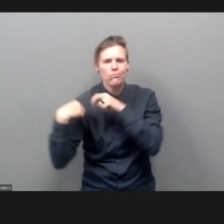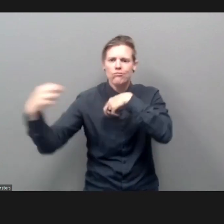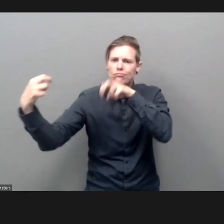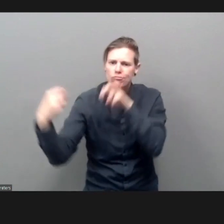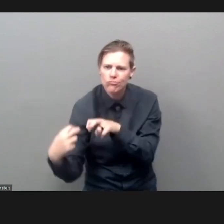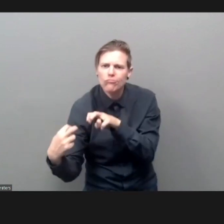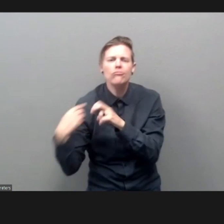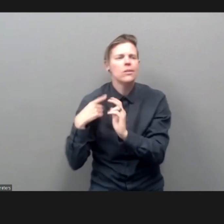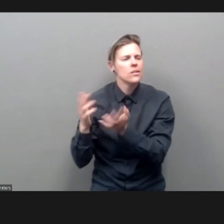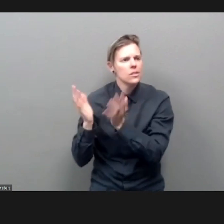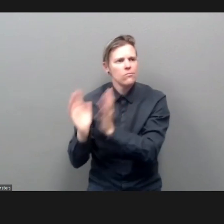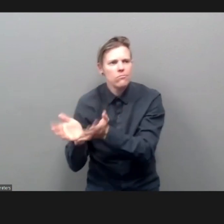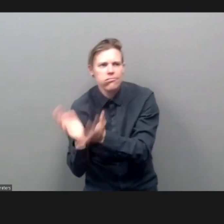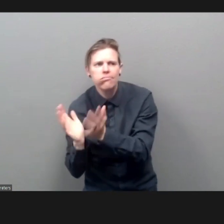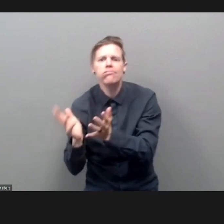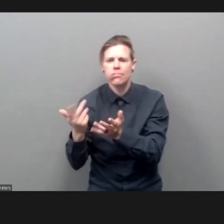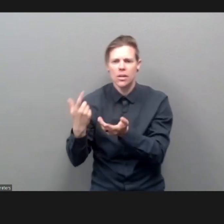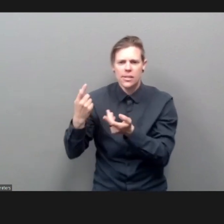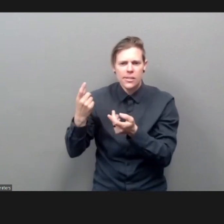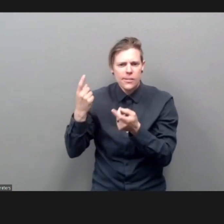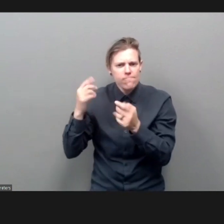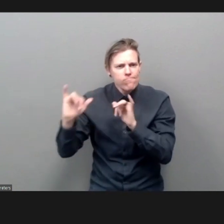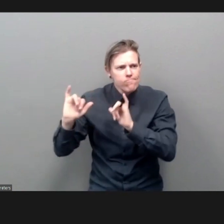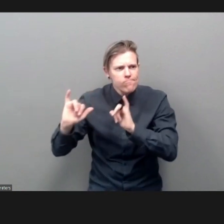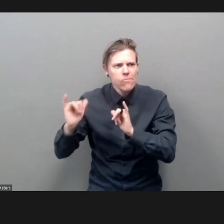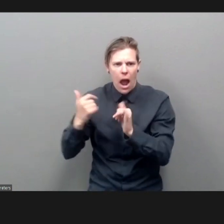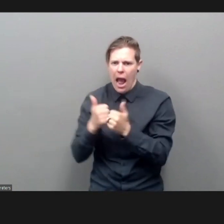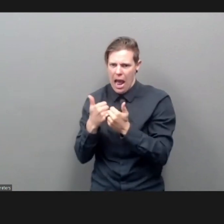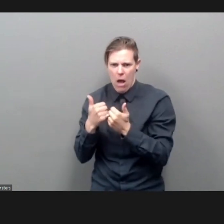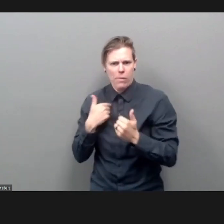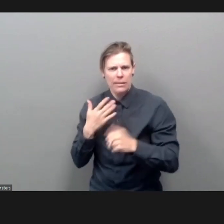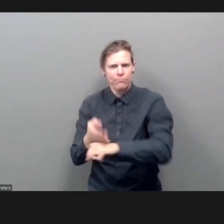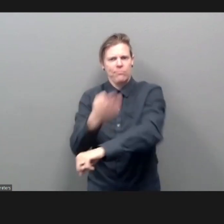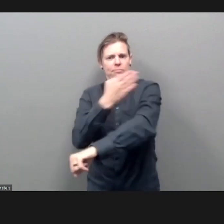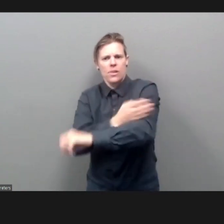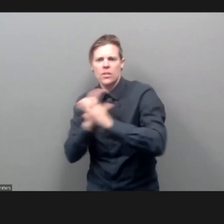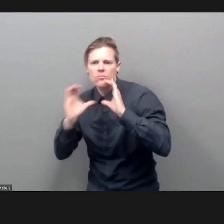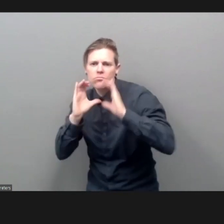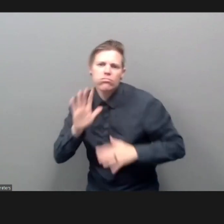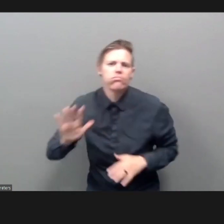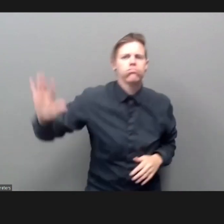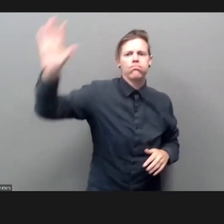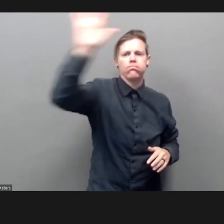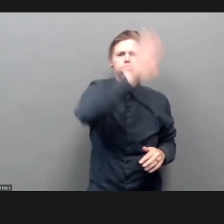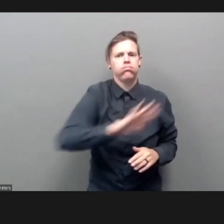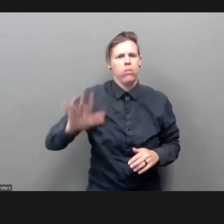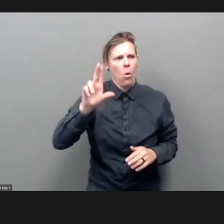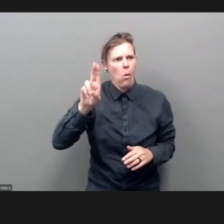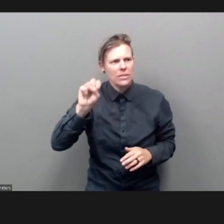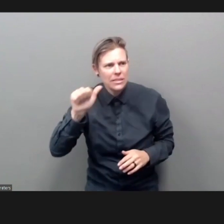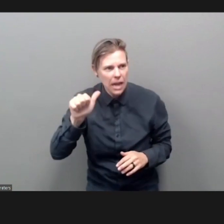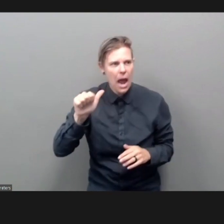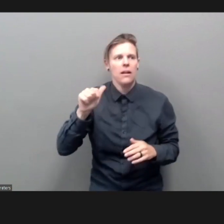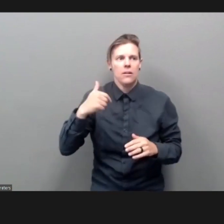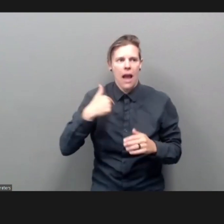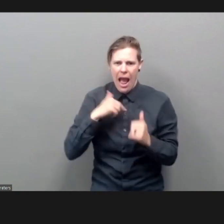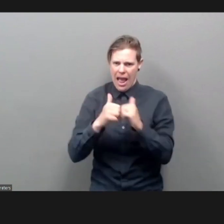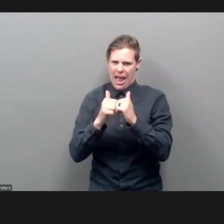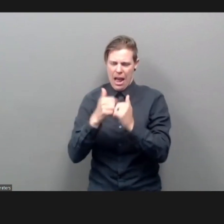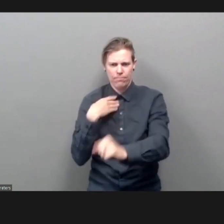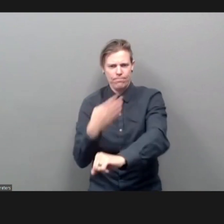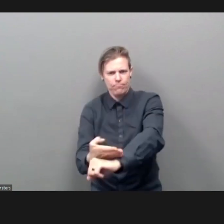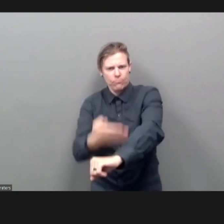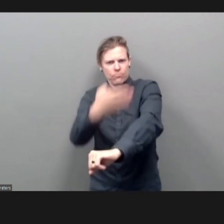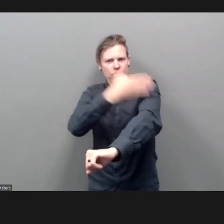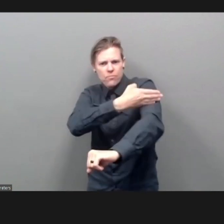country to look at best practices and strategies to make sure that all of us are effectively managing COVID. So